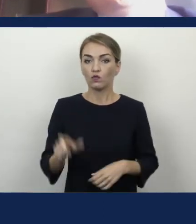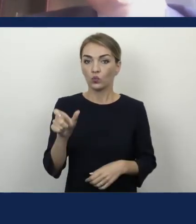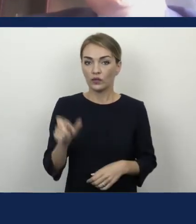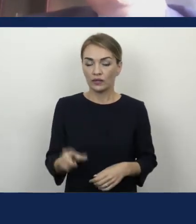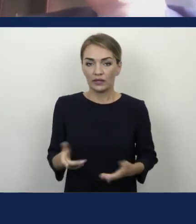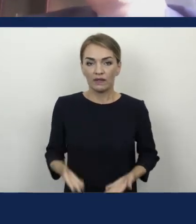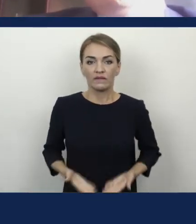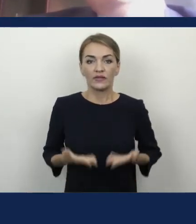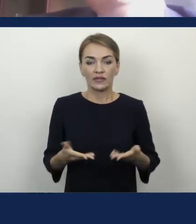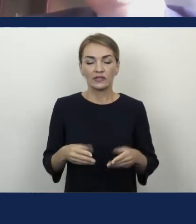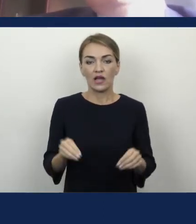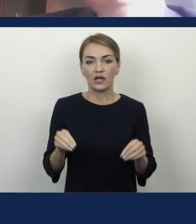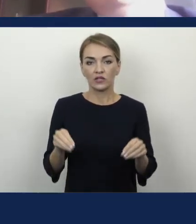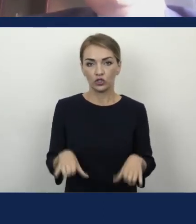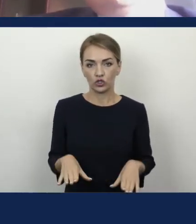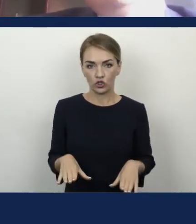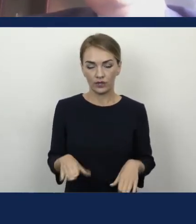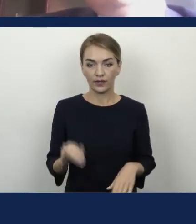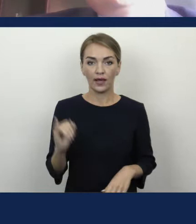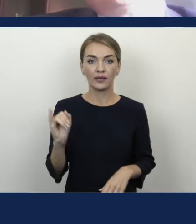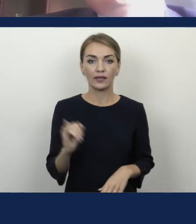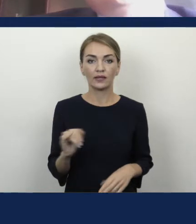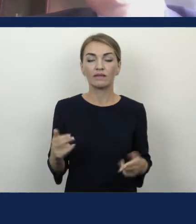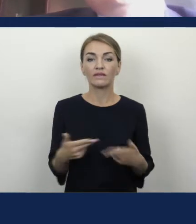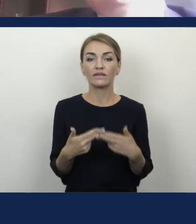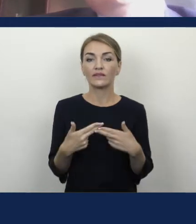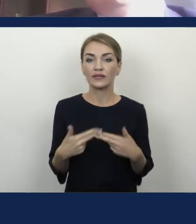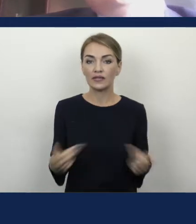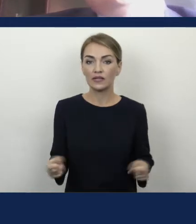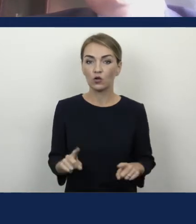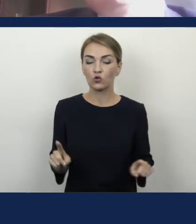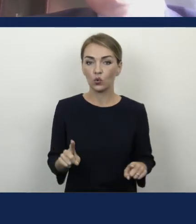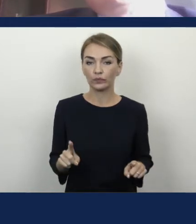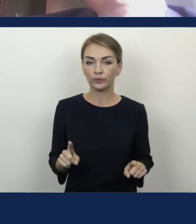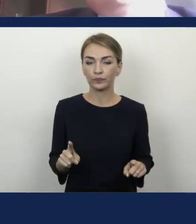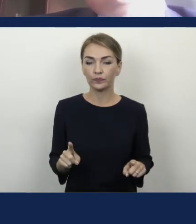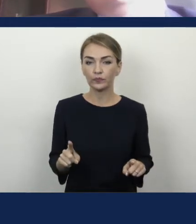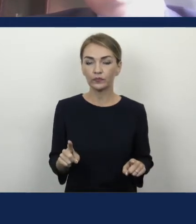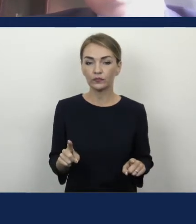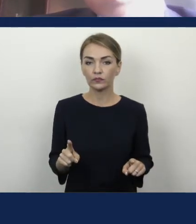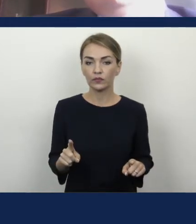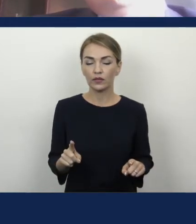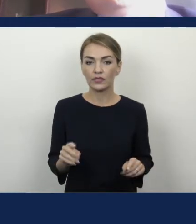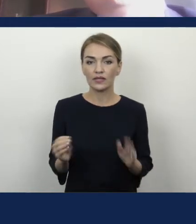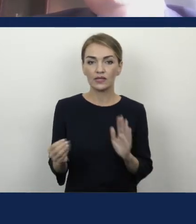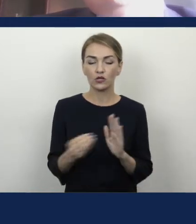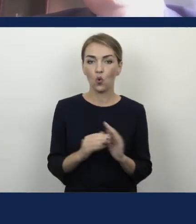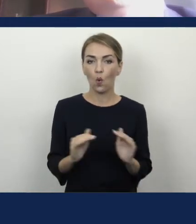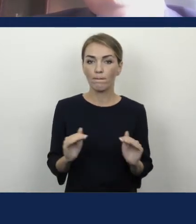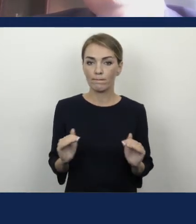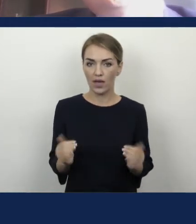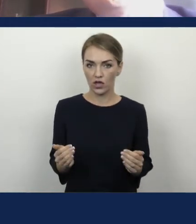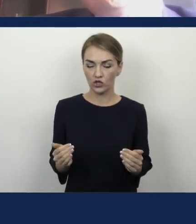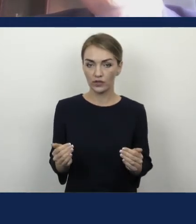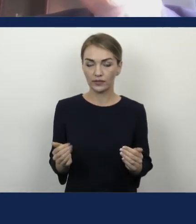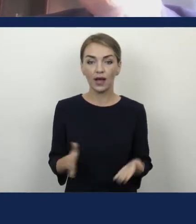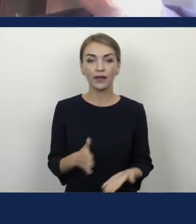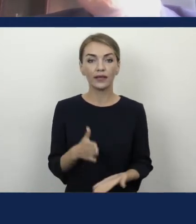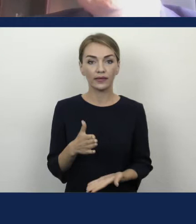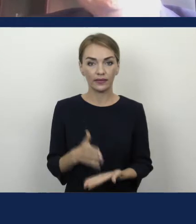judgment and found the above-mentioned restriction to violate the